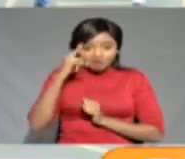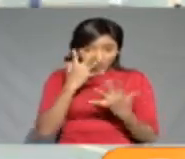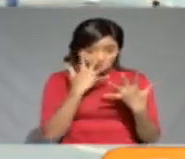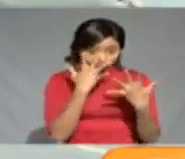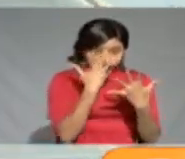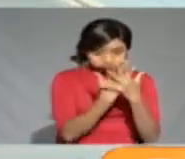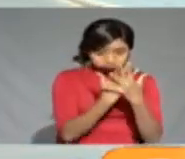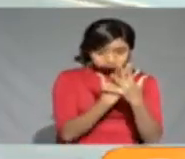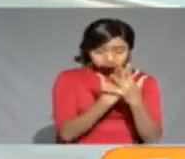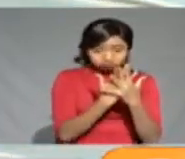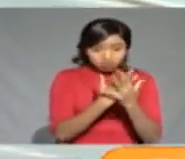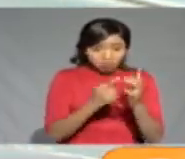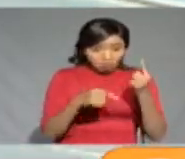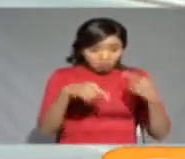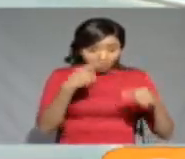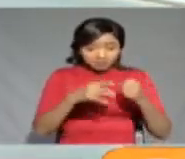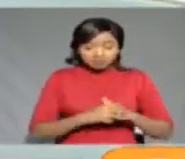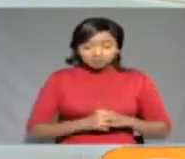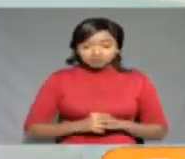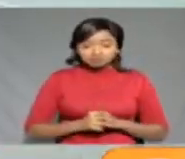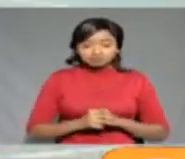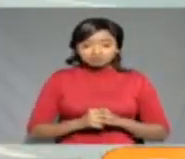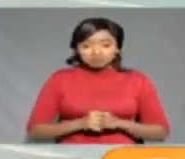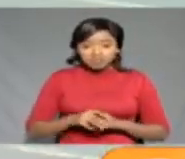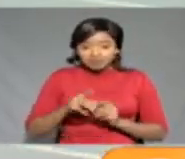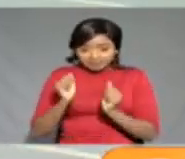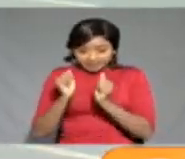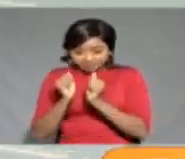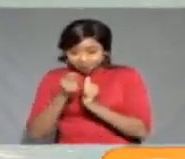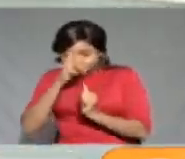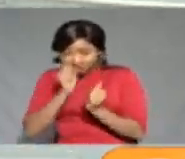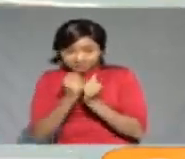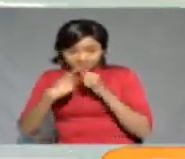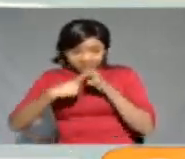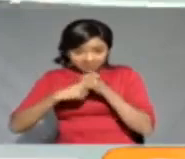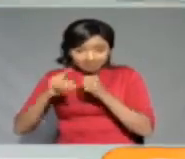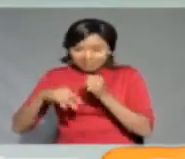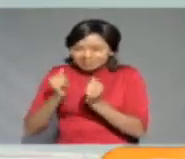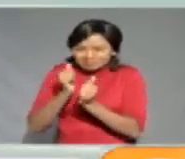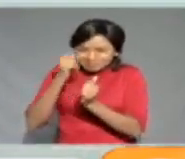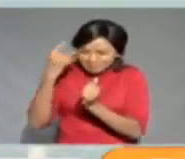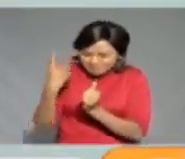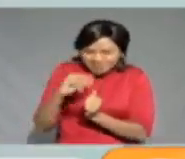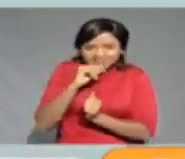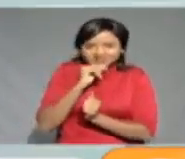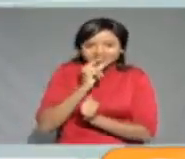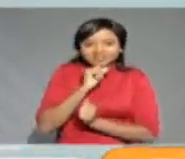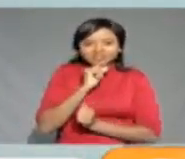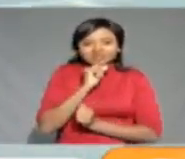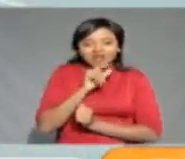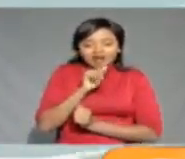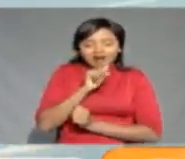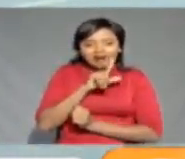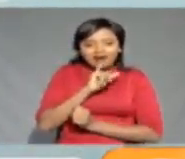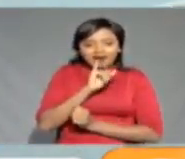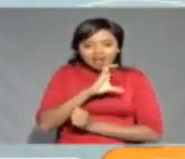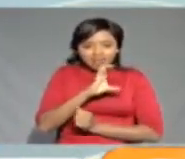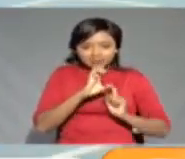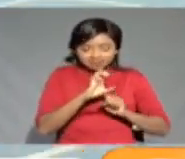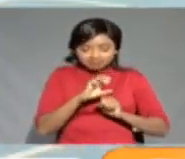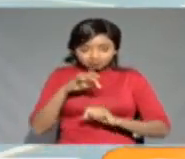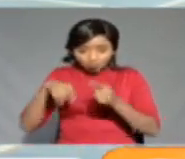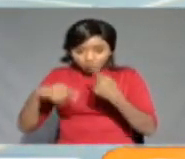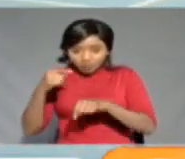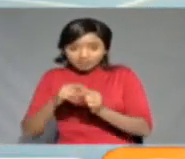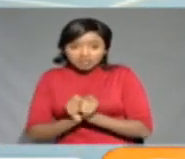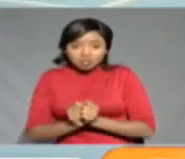athlete, Wanjiru stunned the 2016 10,000-meter African champion Alice Aprot to win in a time of